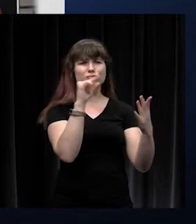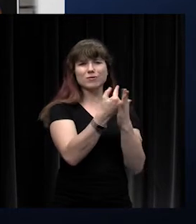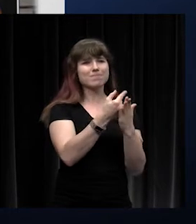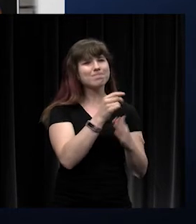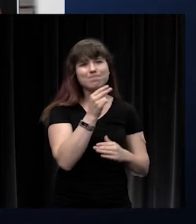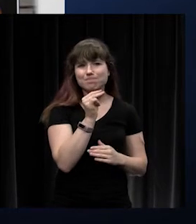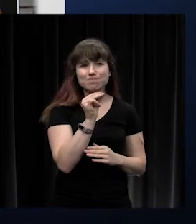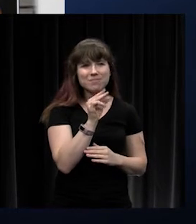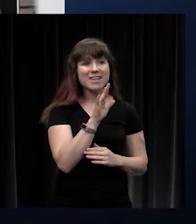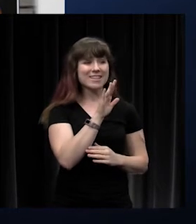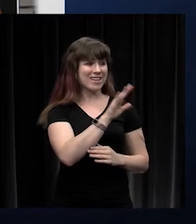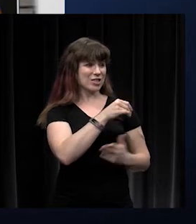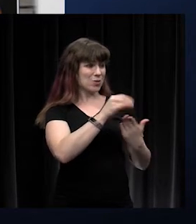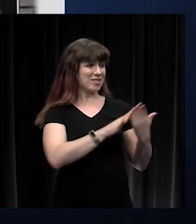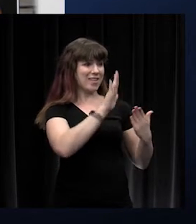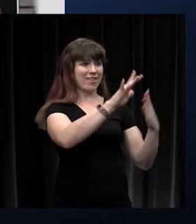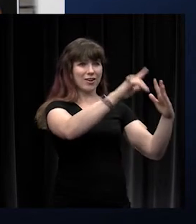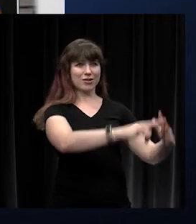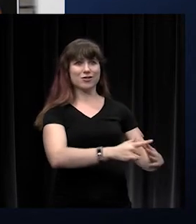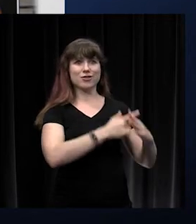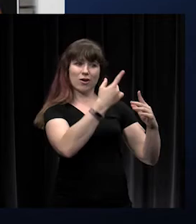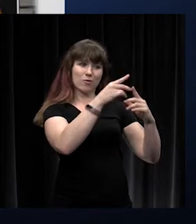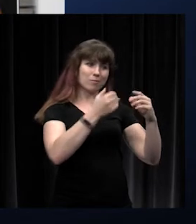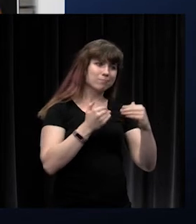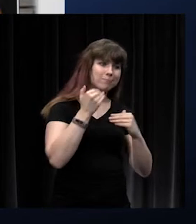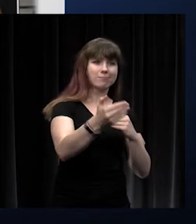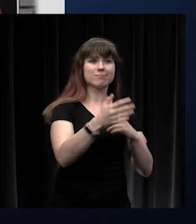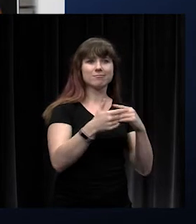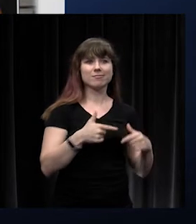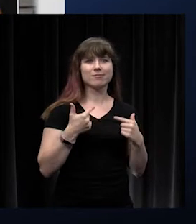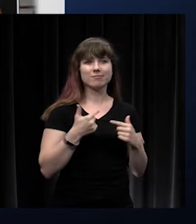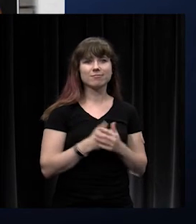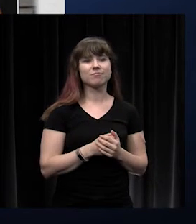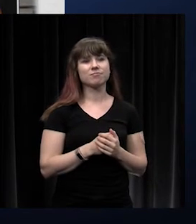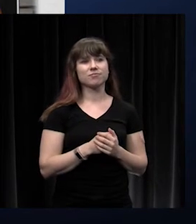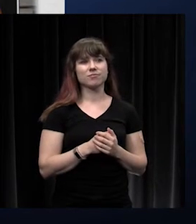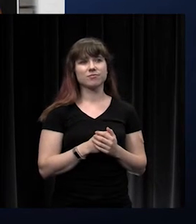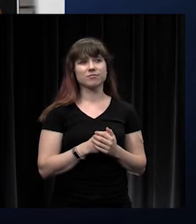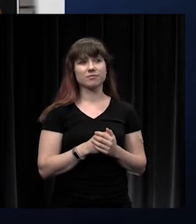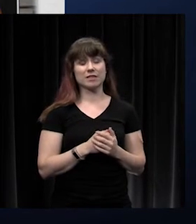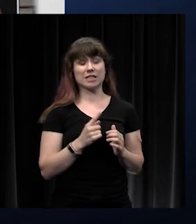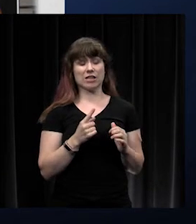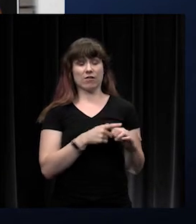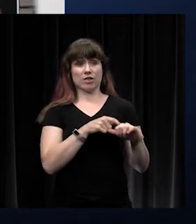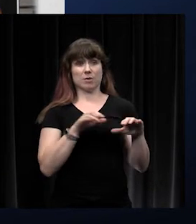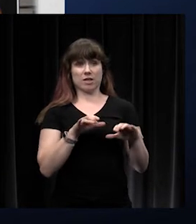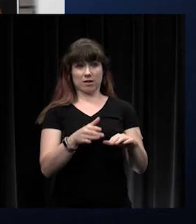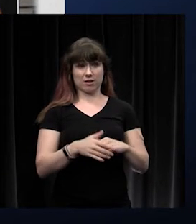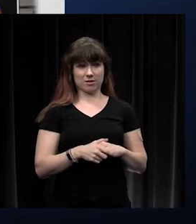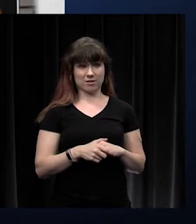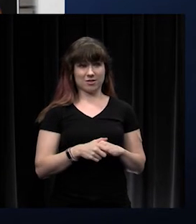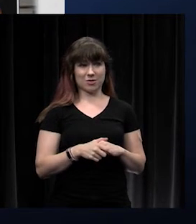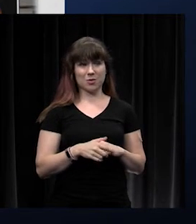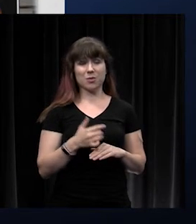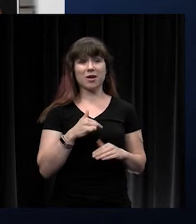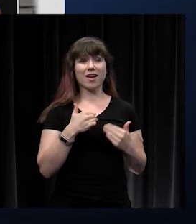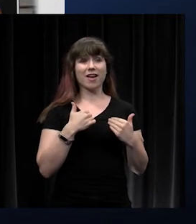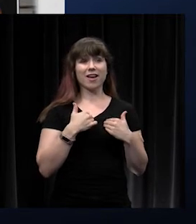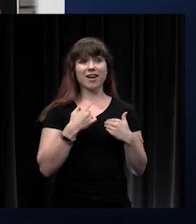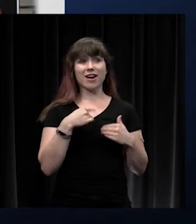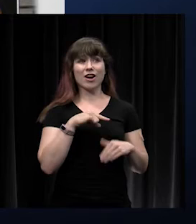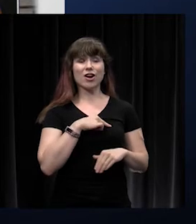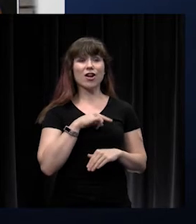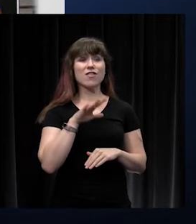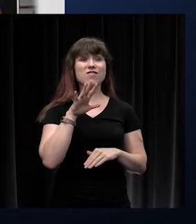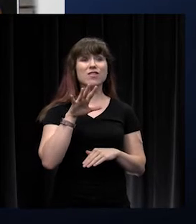post-secondary careers. So with that in place, we had Leadership Summit. This is the first time that we've done this. It was really exciting. We had our 51